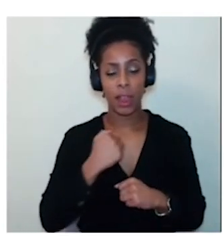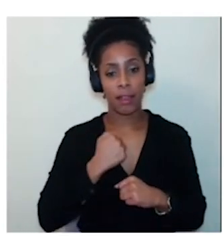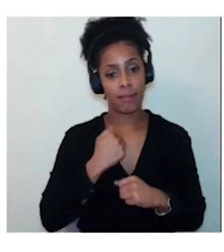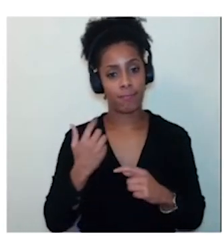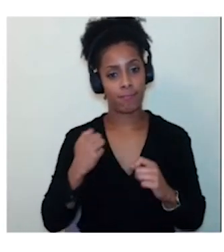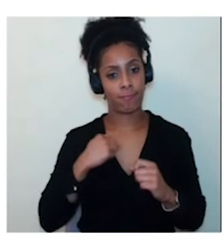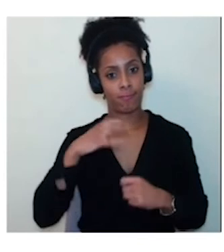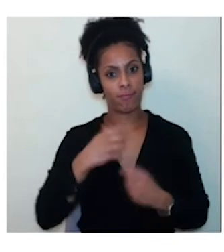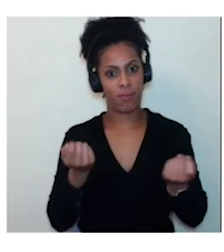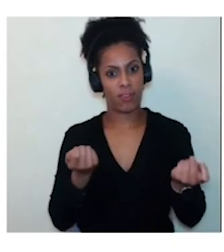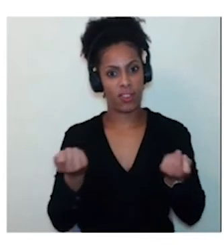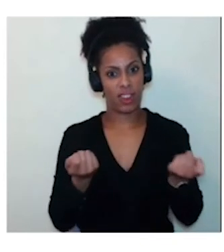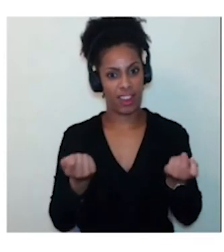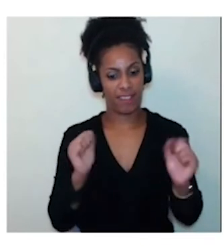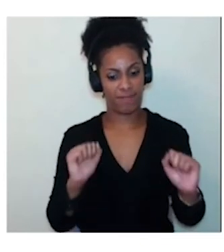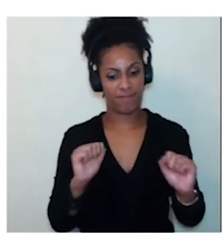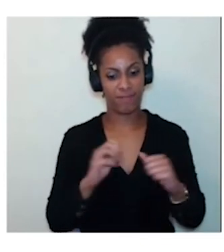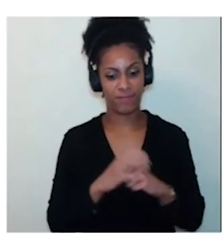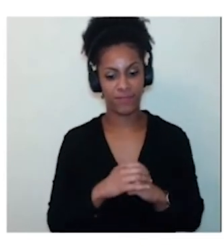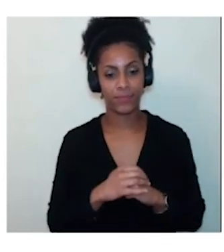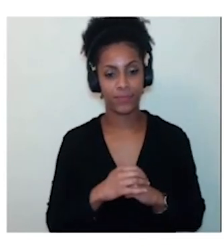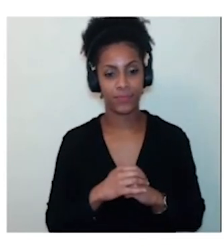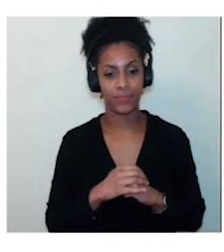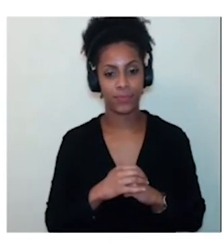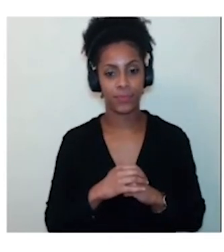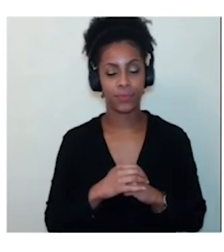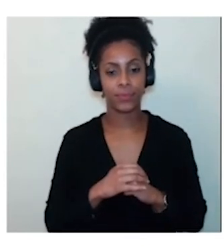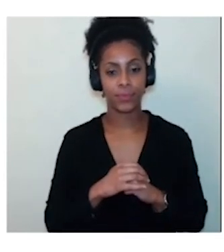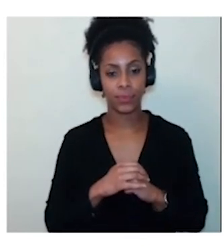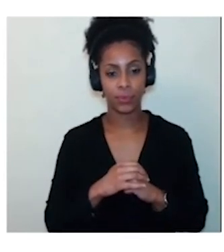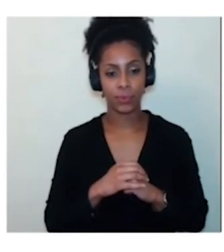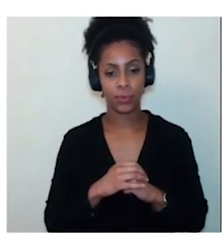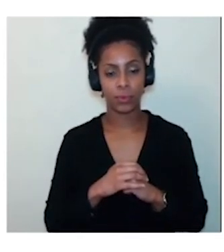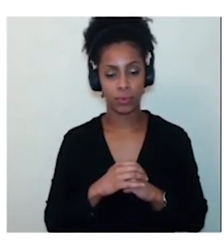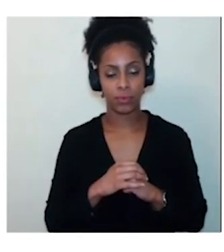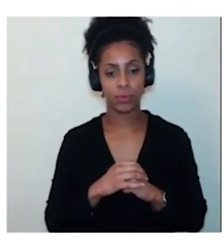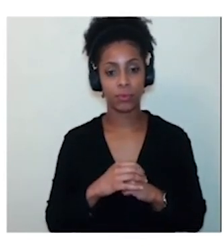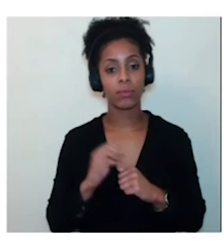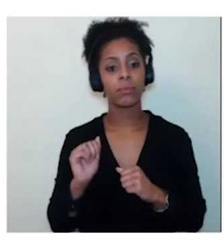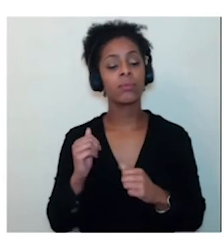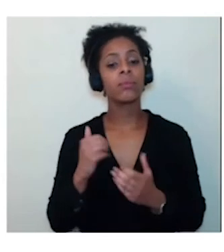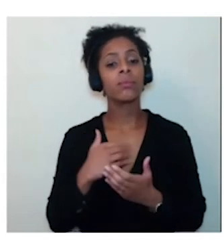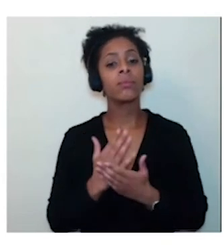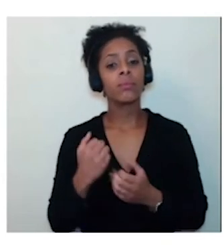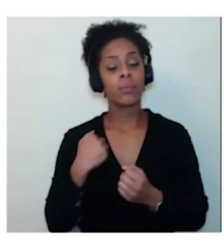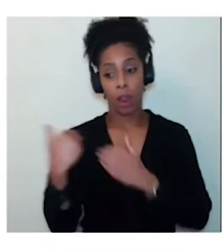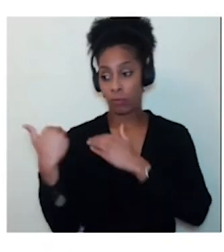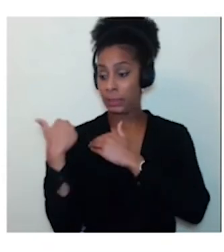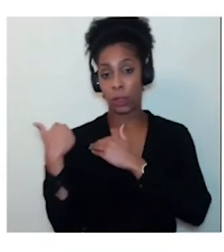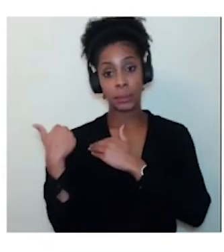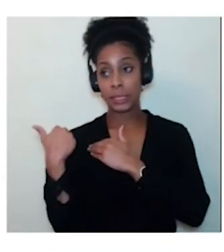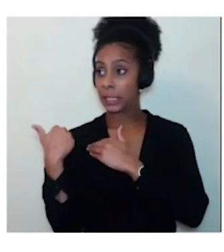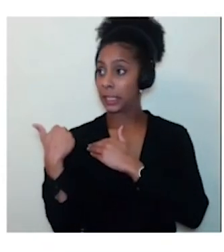Sony organizes our accessibility teams by regions. As part of my responsibilities in Sony, I head up the